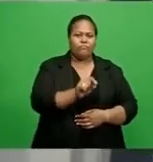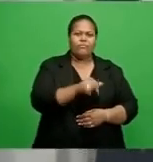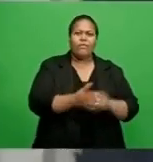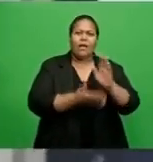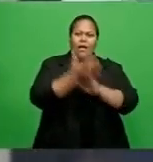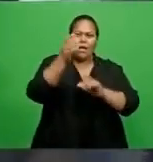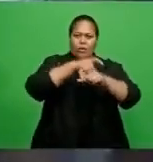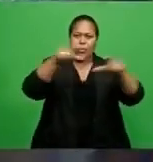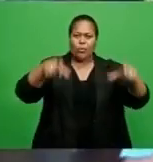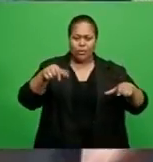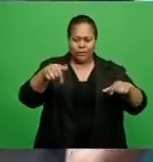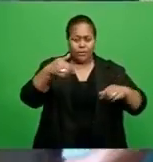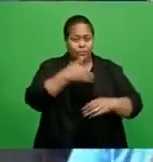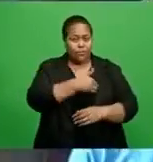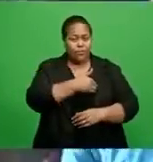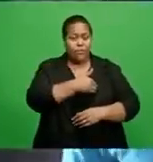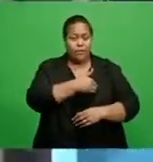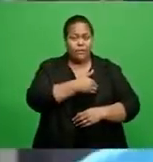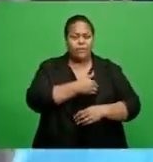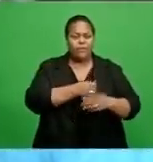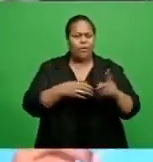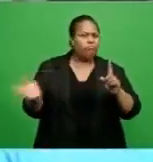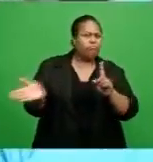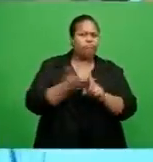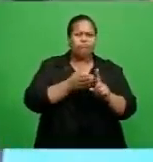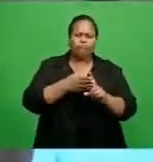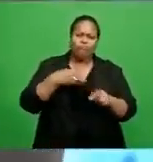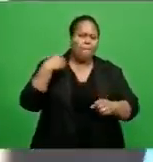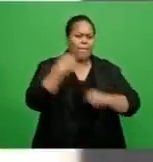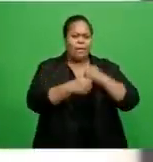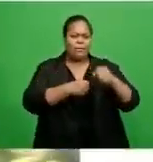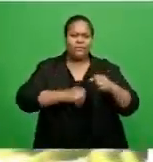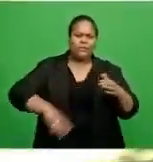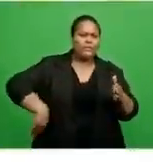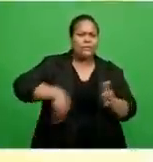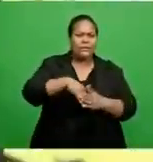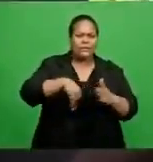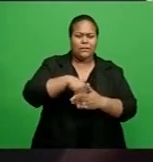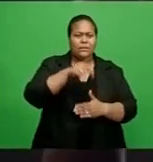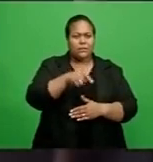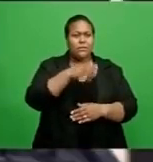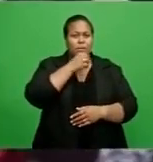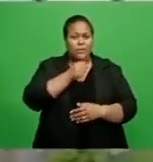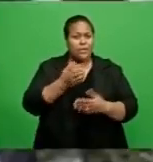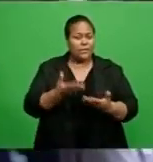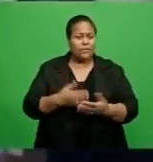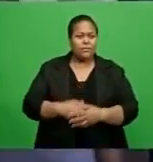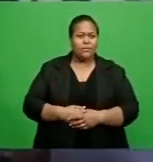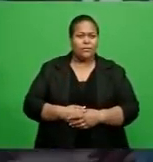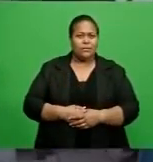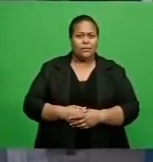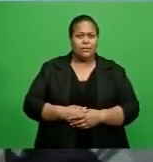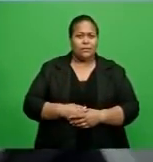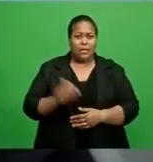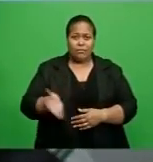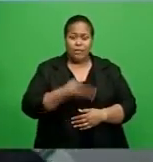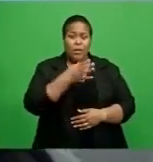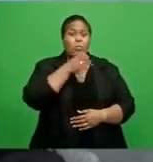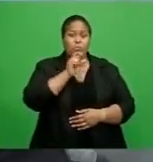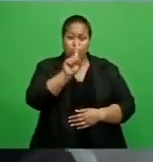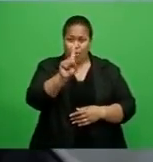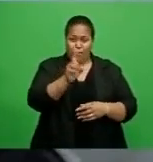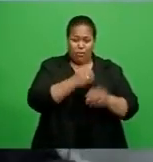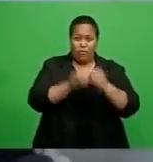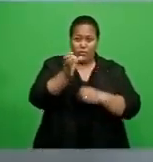morning. It is alleged the four punched and kicked Langi Vere before Sevenaya Narongi threw him off the Nangia Bridge.